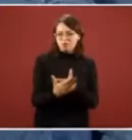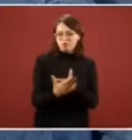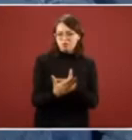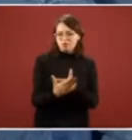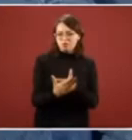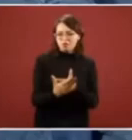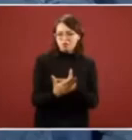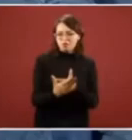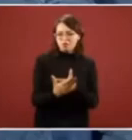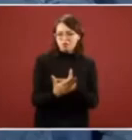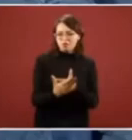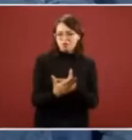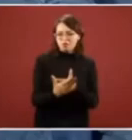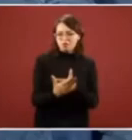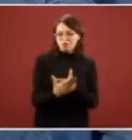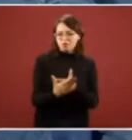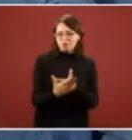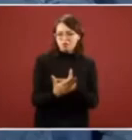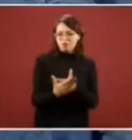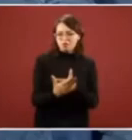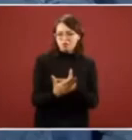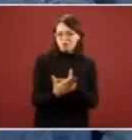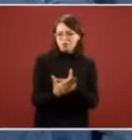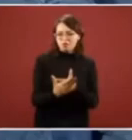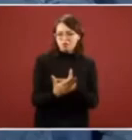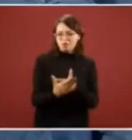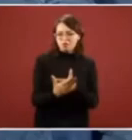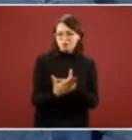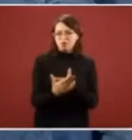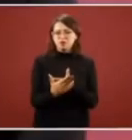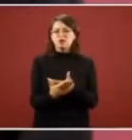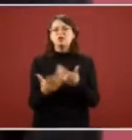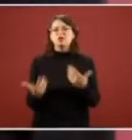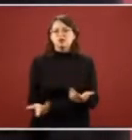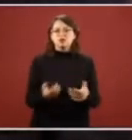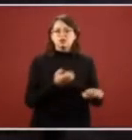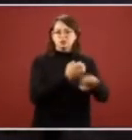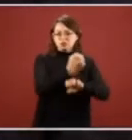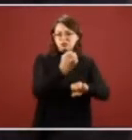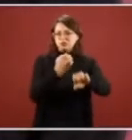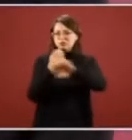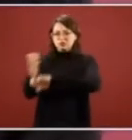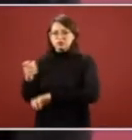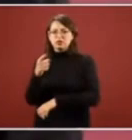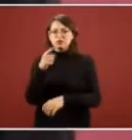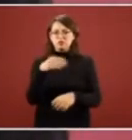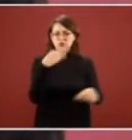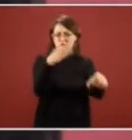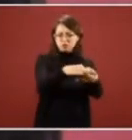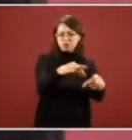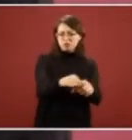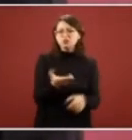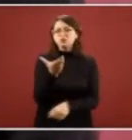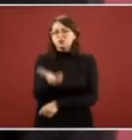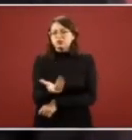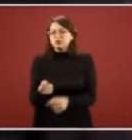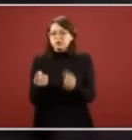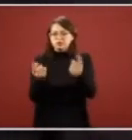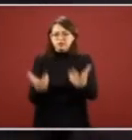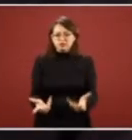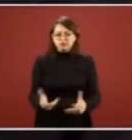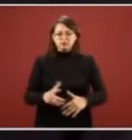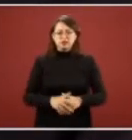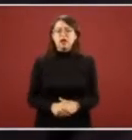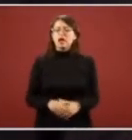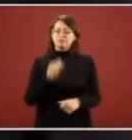these elections are in process in these particular states? Lo mismo, same as before. Cuando empiezan